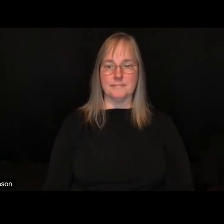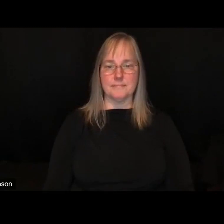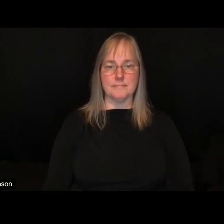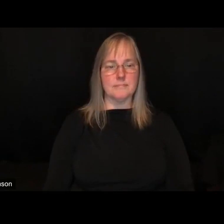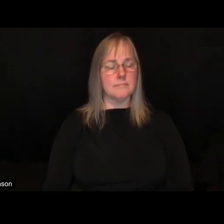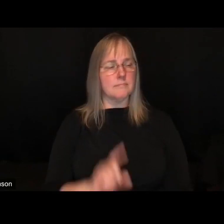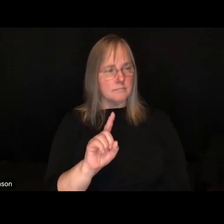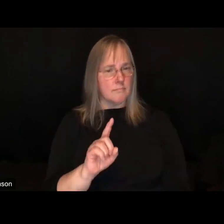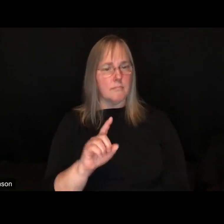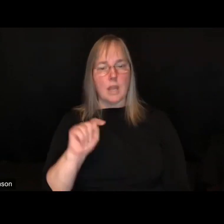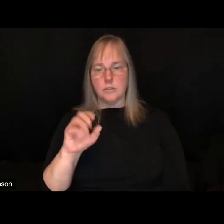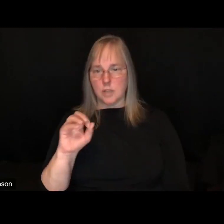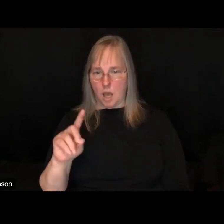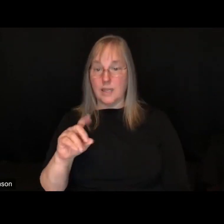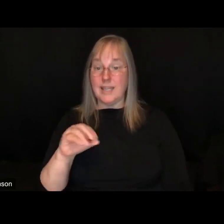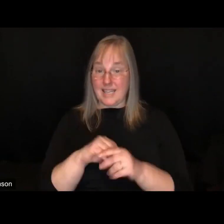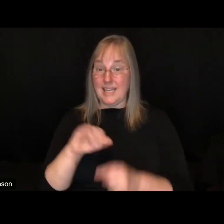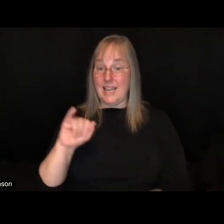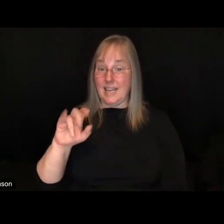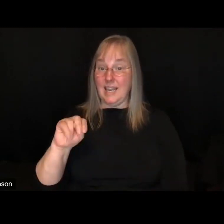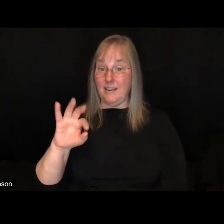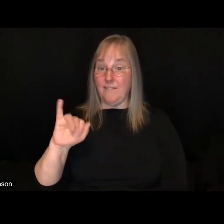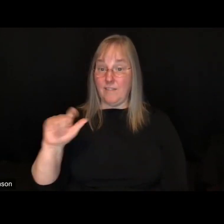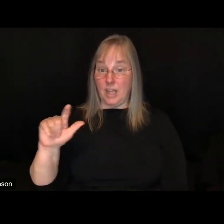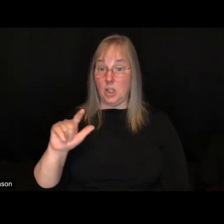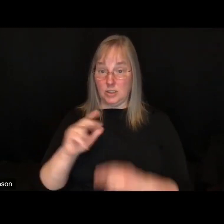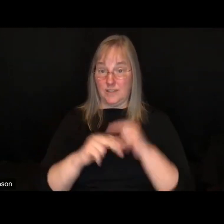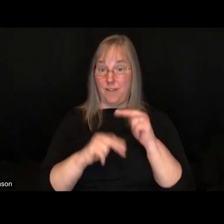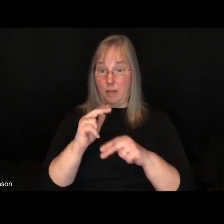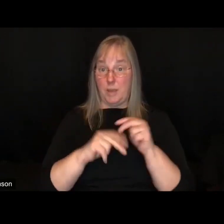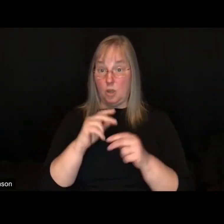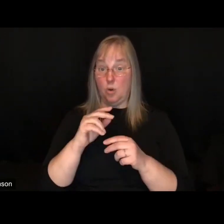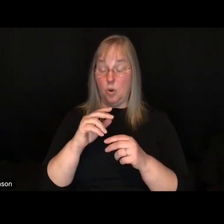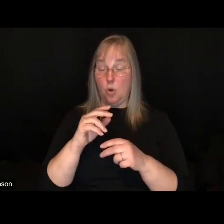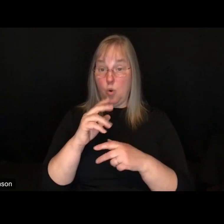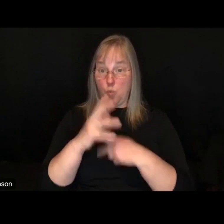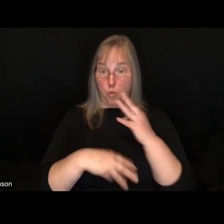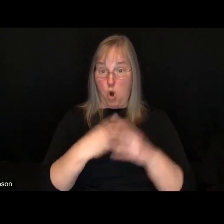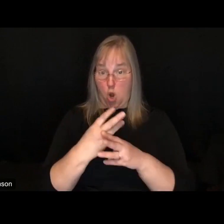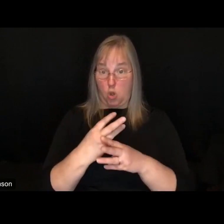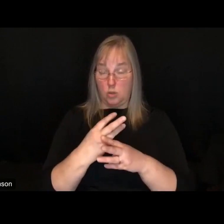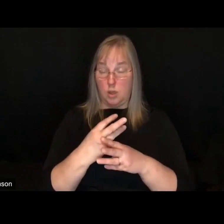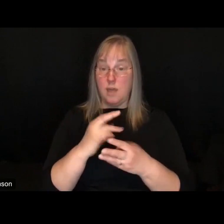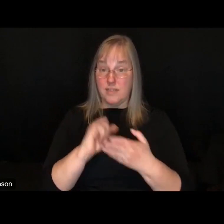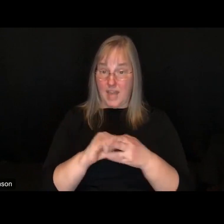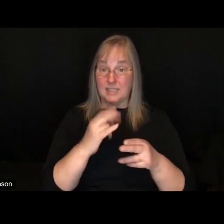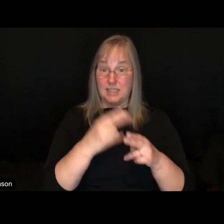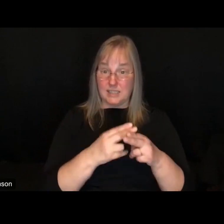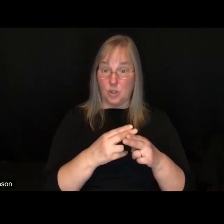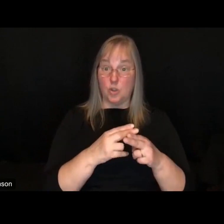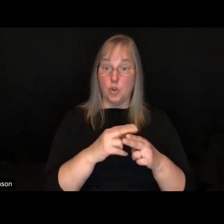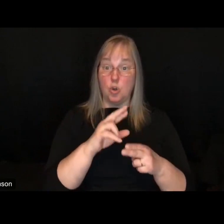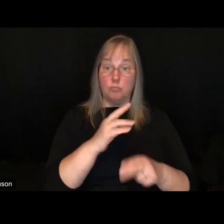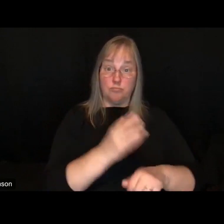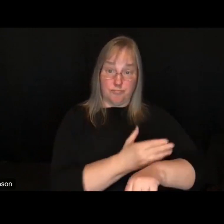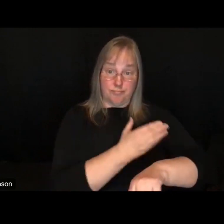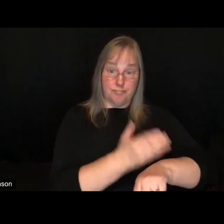But in the infill development world, those are considered redevelopment